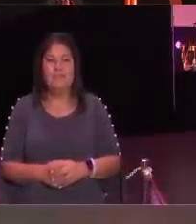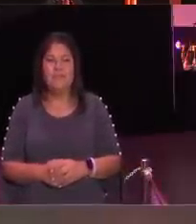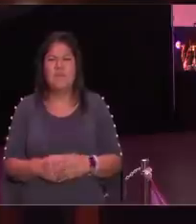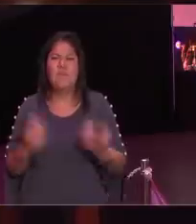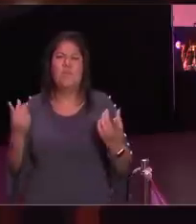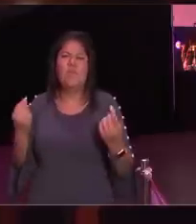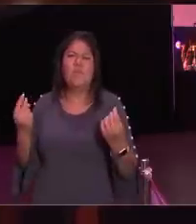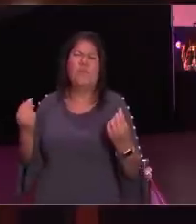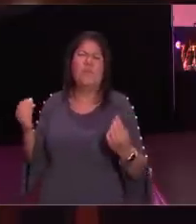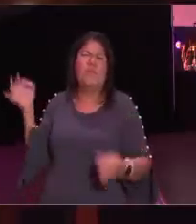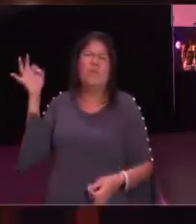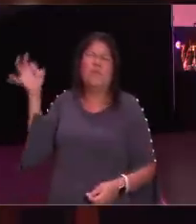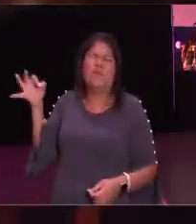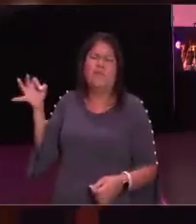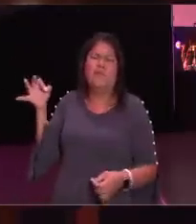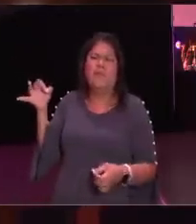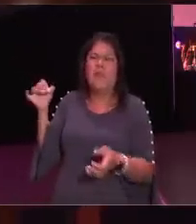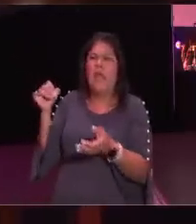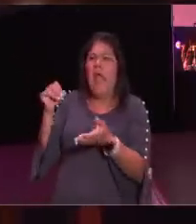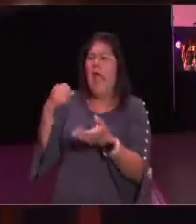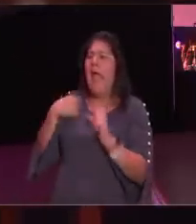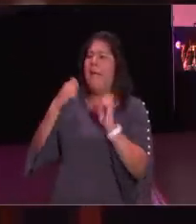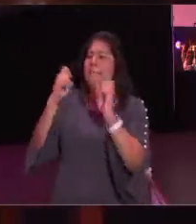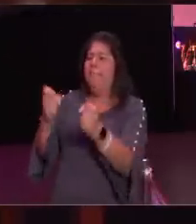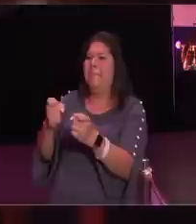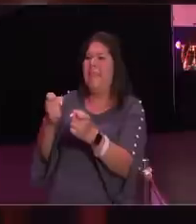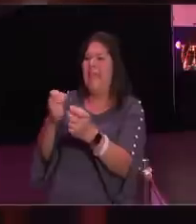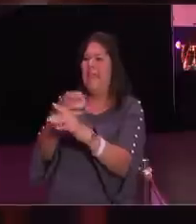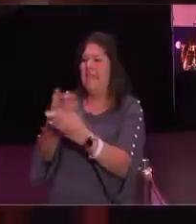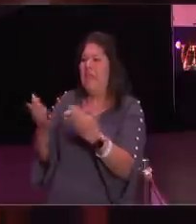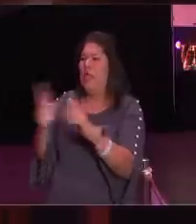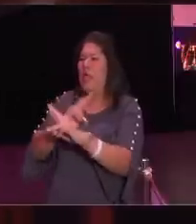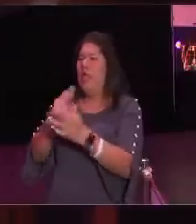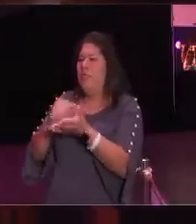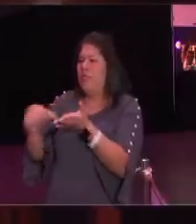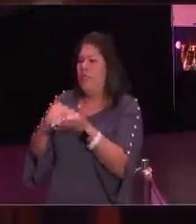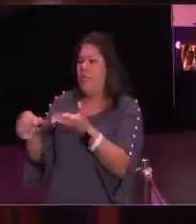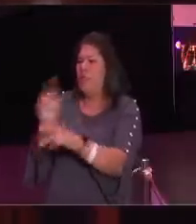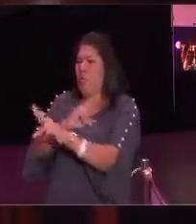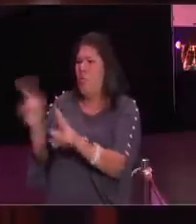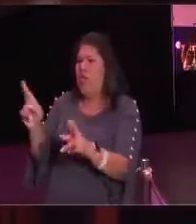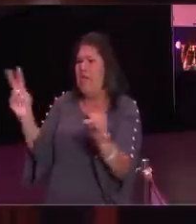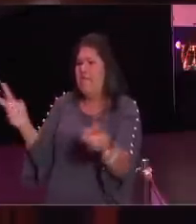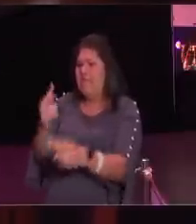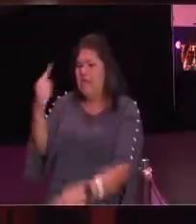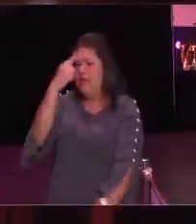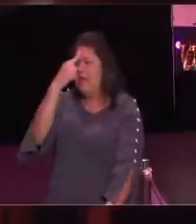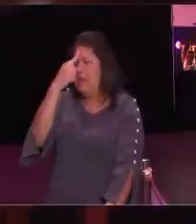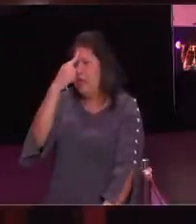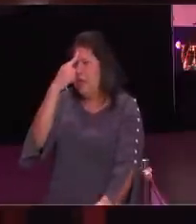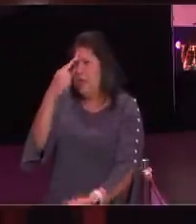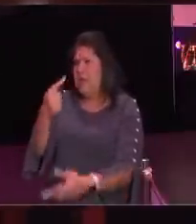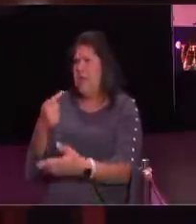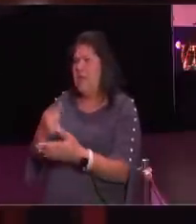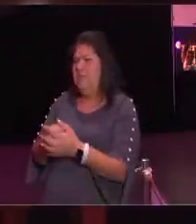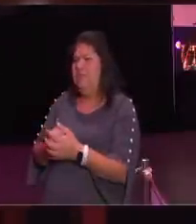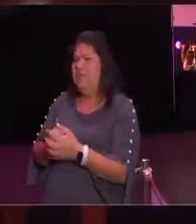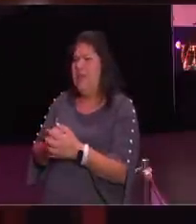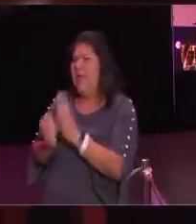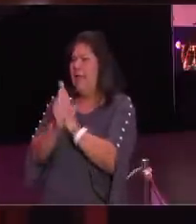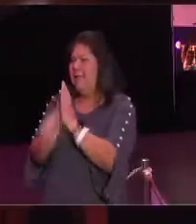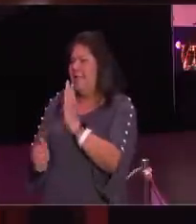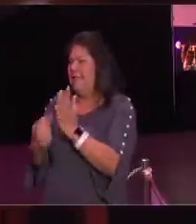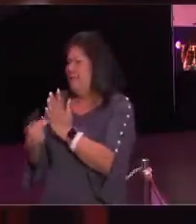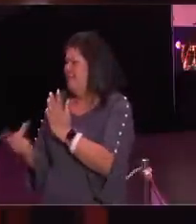What are you doing, preacher? I'm giving you ammunition to have victory in your mind. We're not losing in the area of